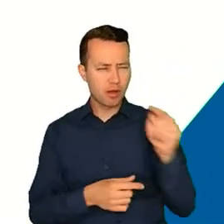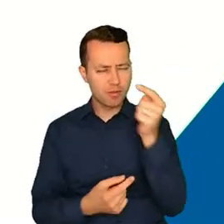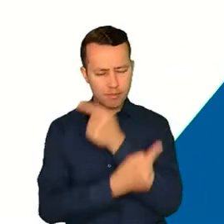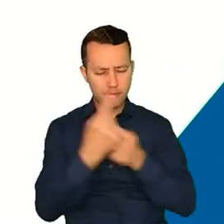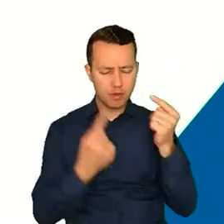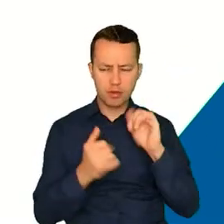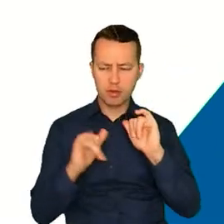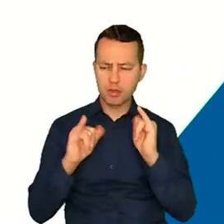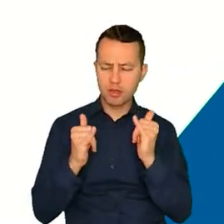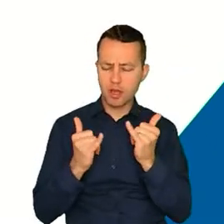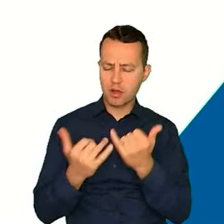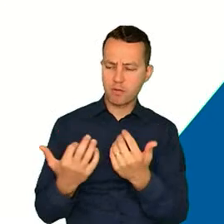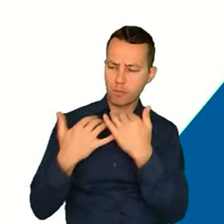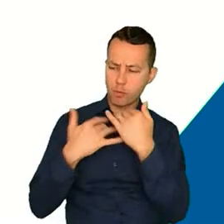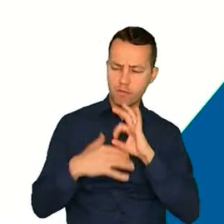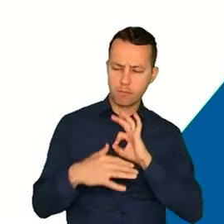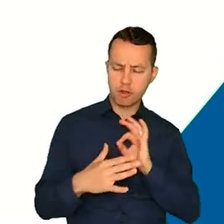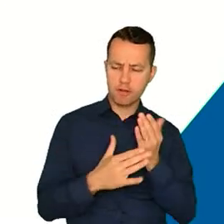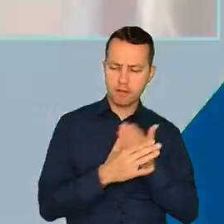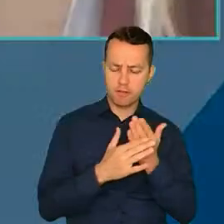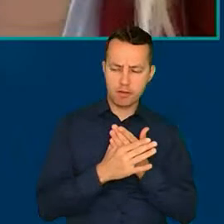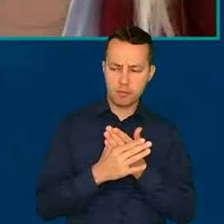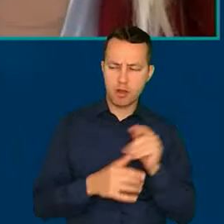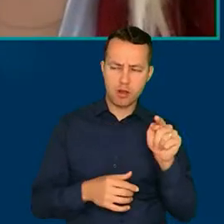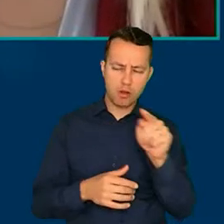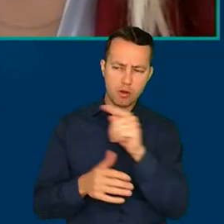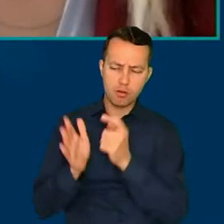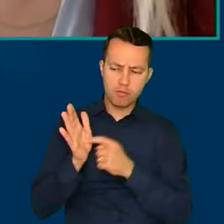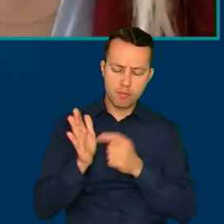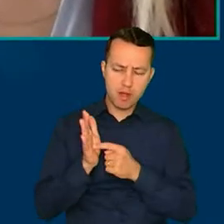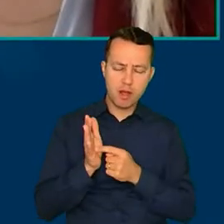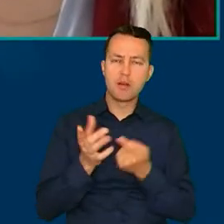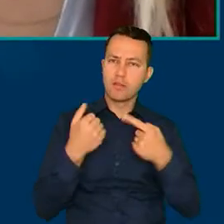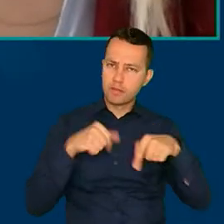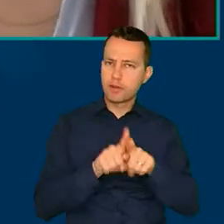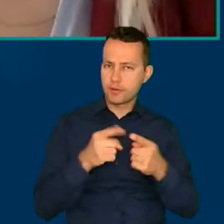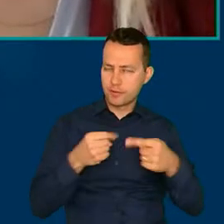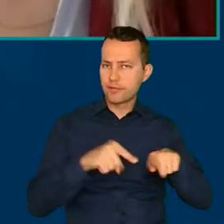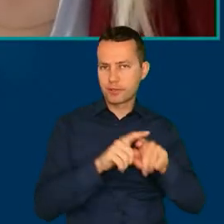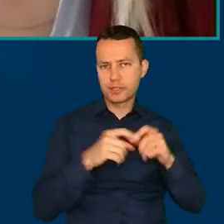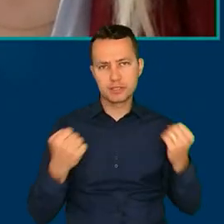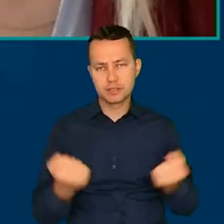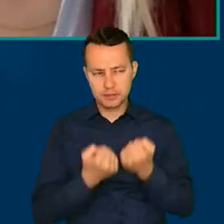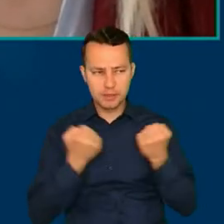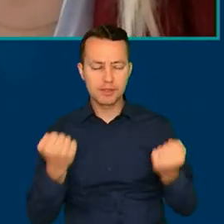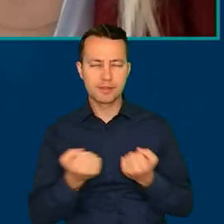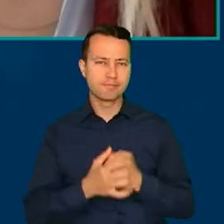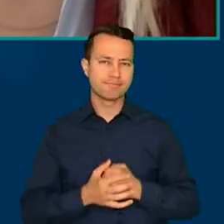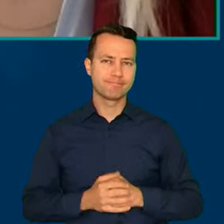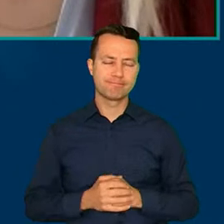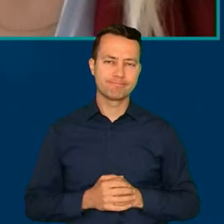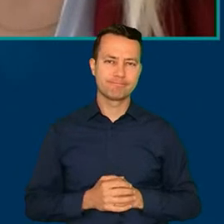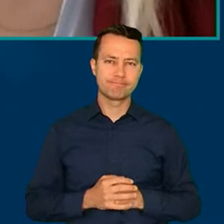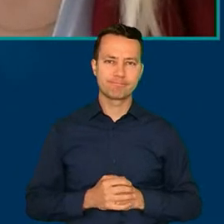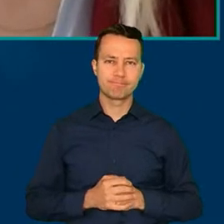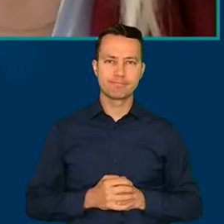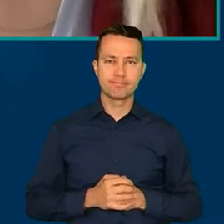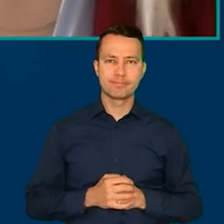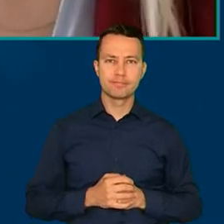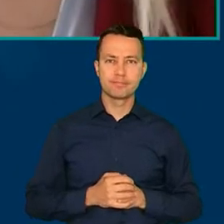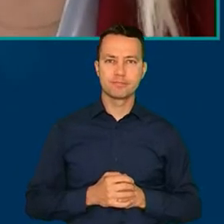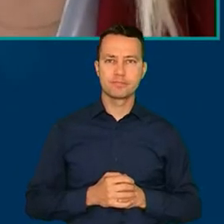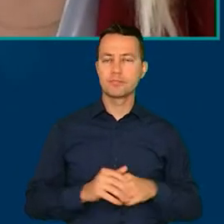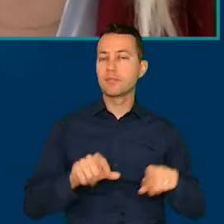or looking at the e-learning academy to understand what this might mean for them. There's also, as I mentioned, the Corporate Sustainability Reporting